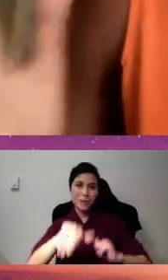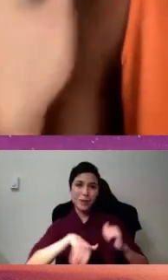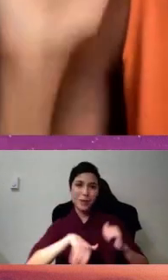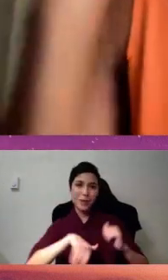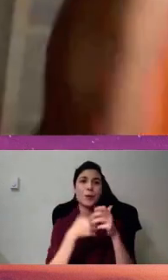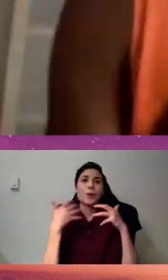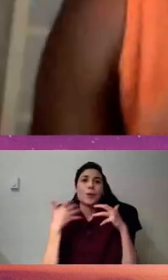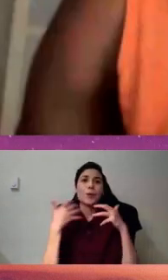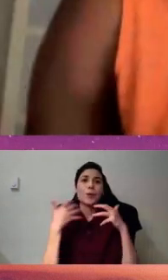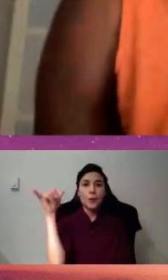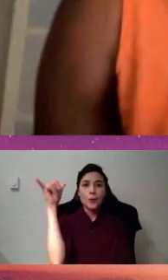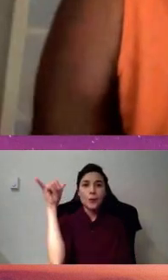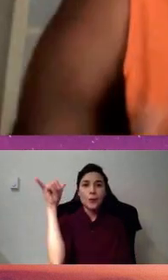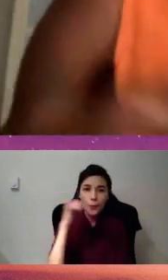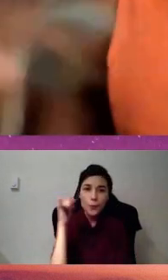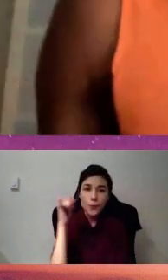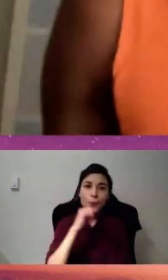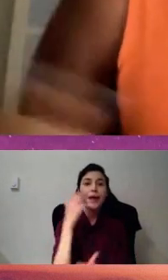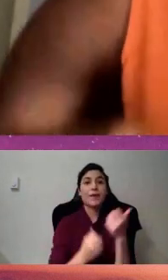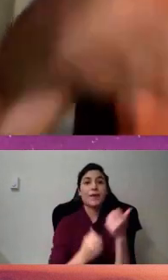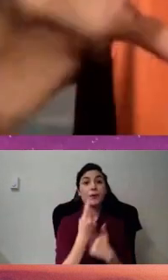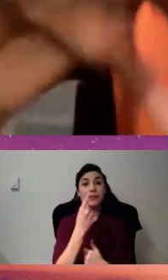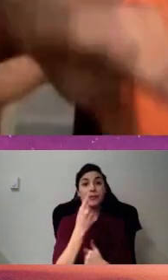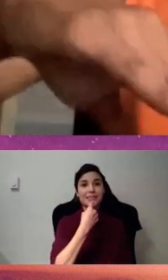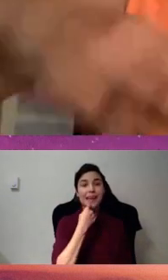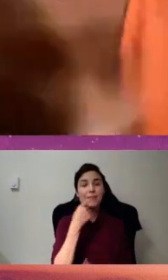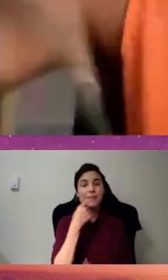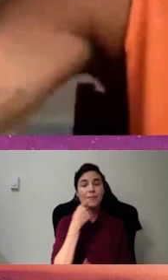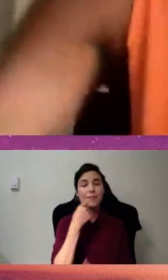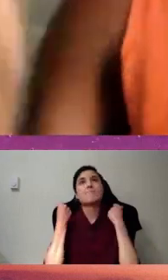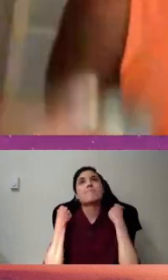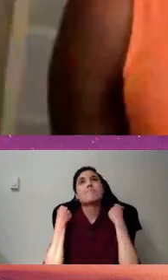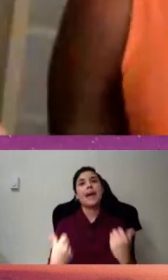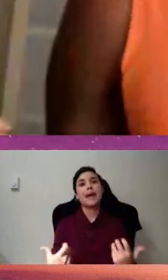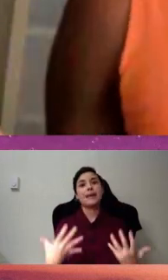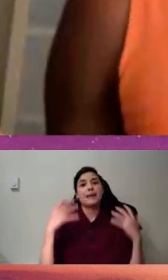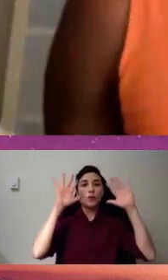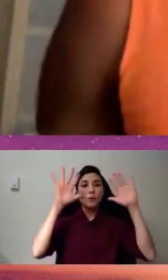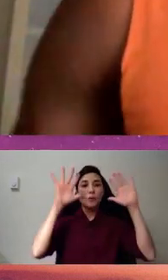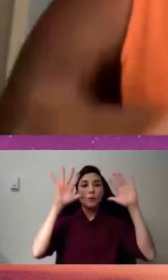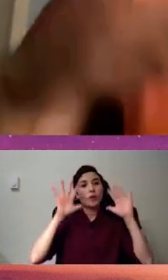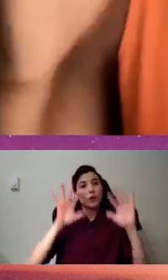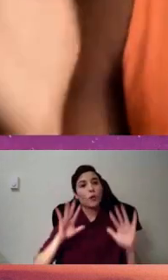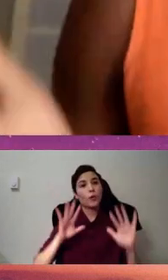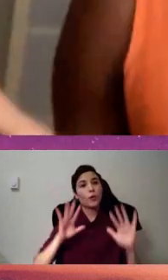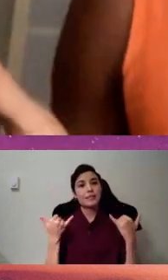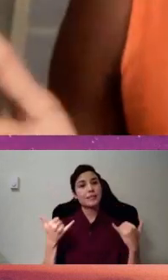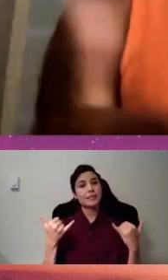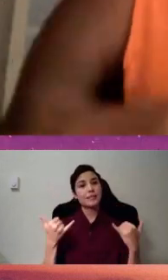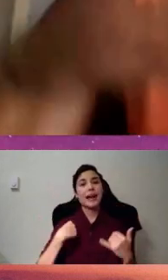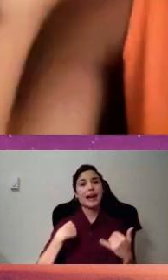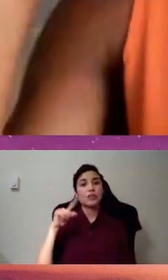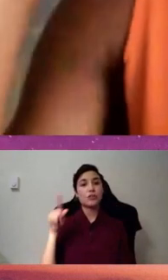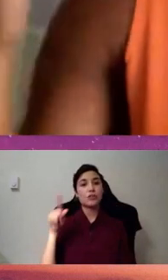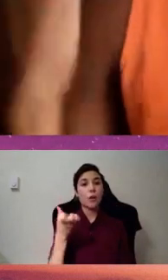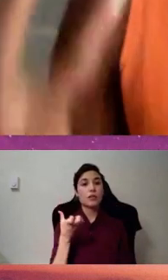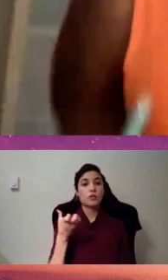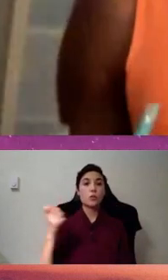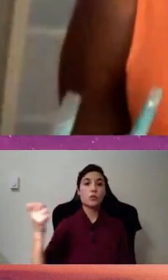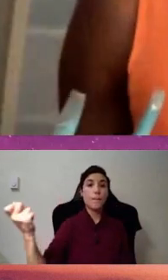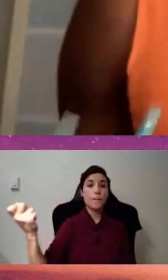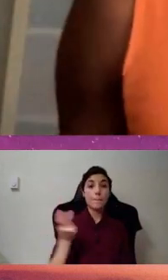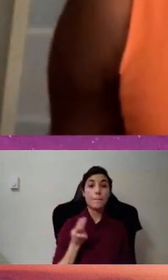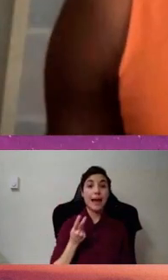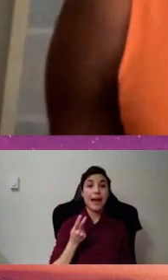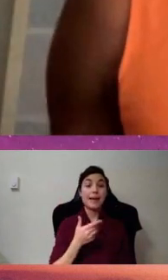great things today. I just want to come back and just to address just a calling